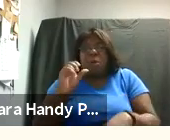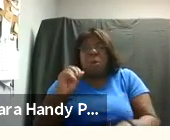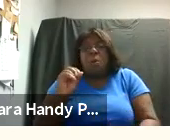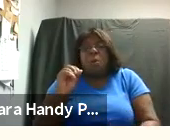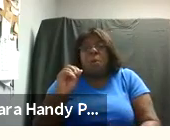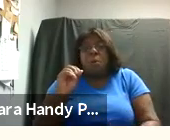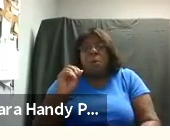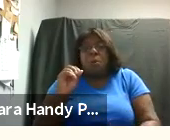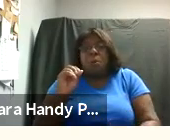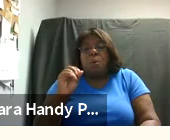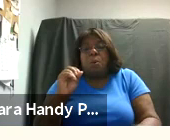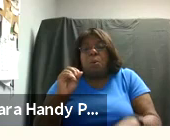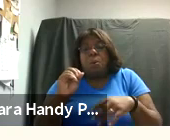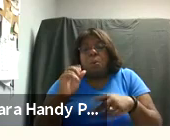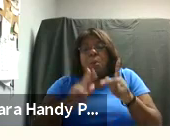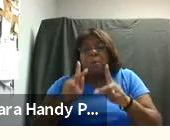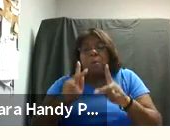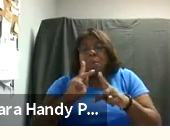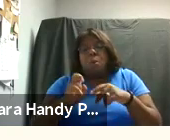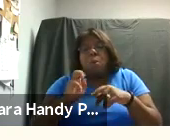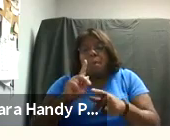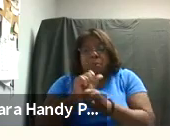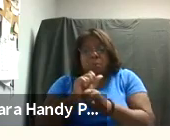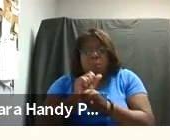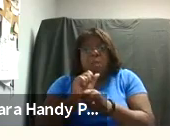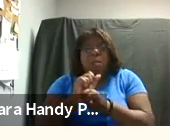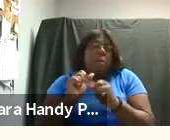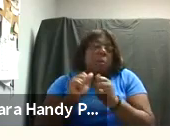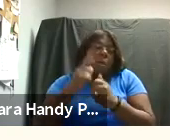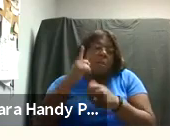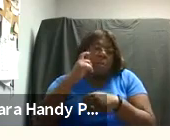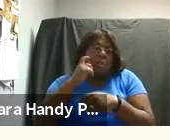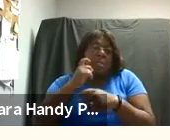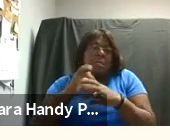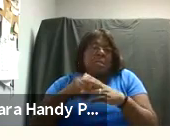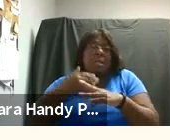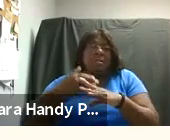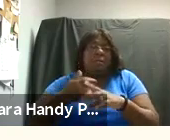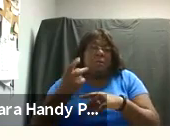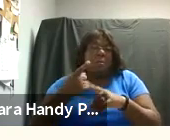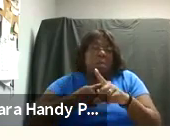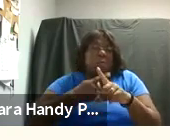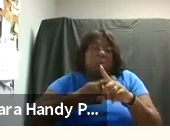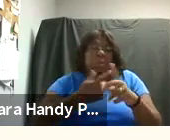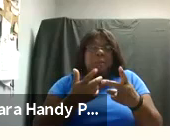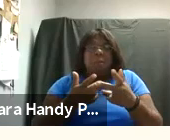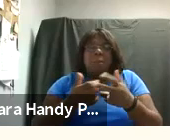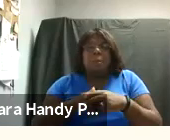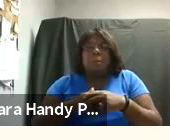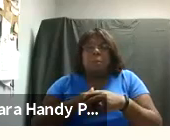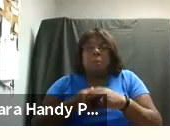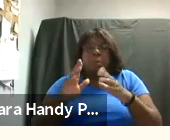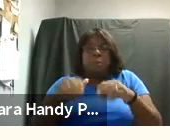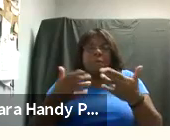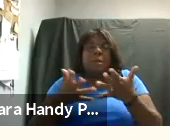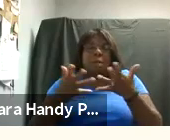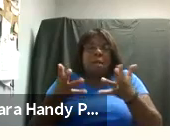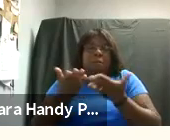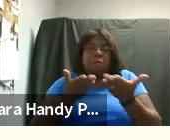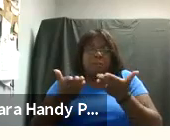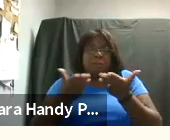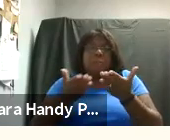So with people getting back to work, I think we're anticipating over the next few months, we're going to be providing a lot of service, and